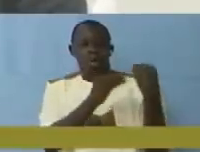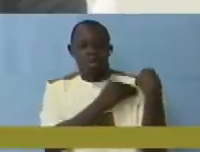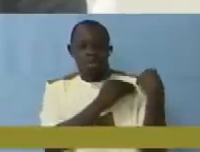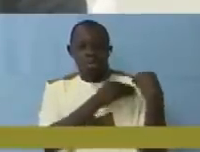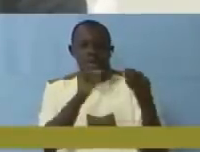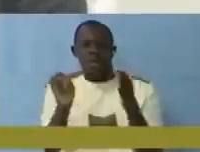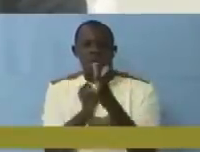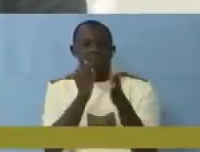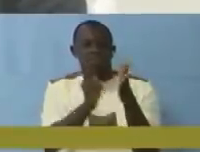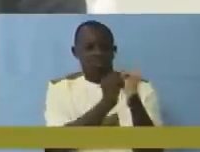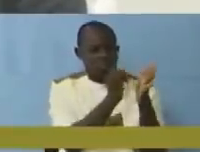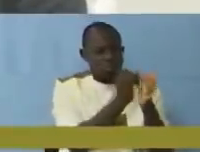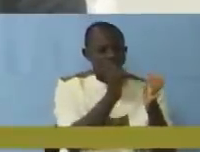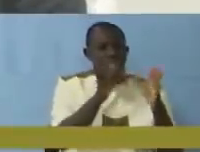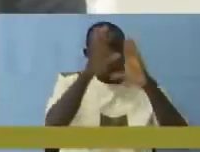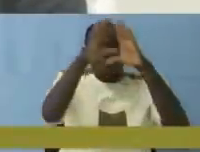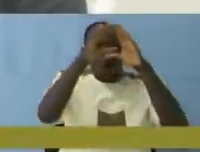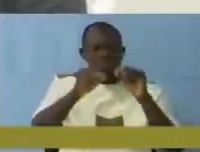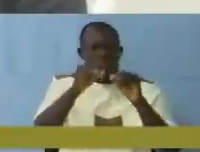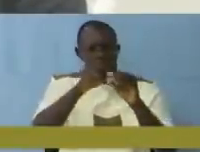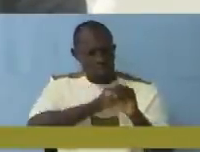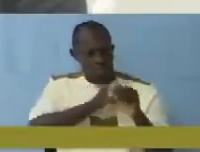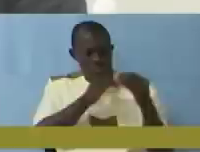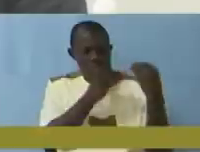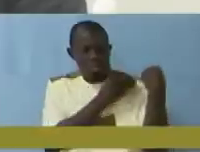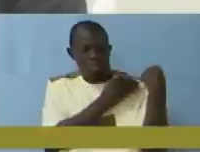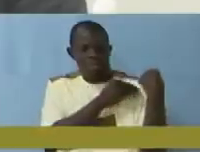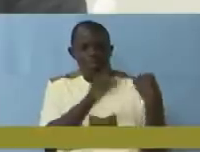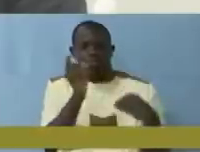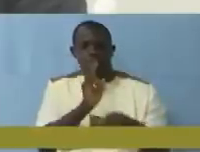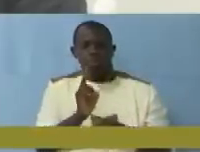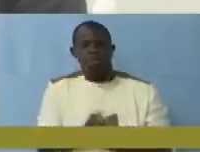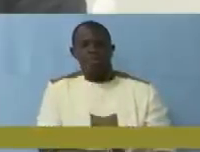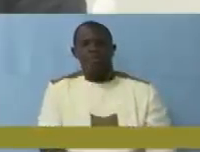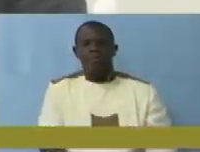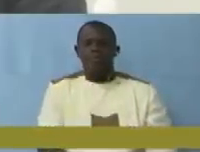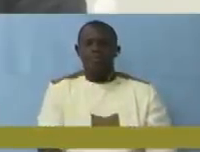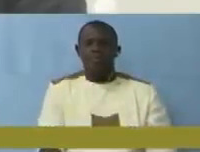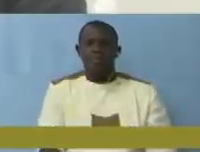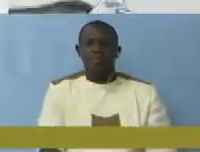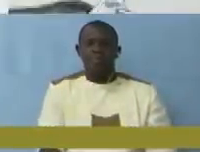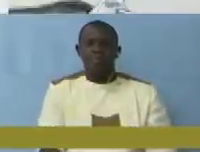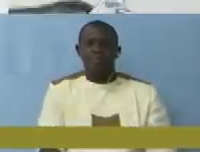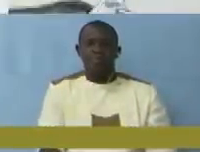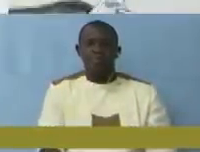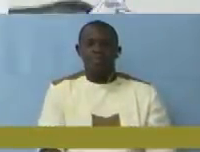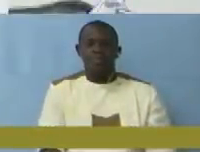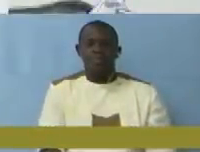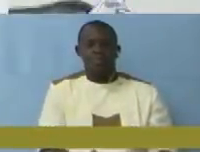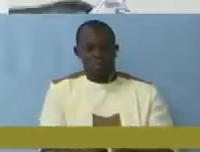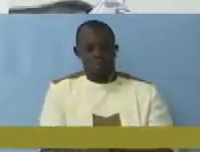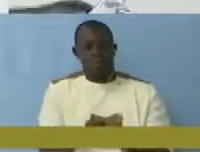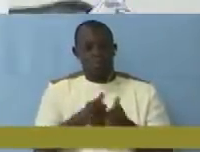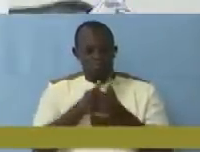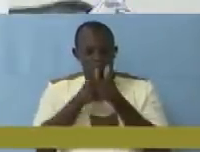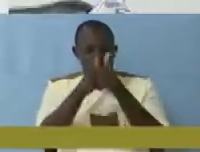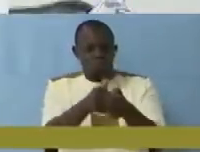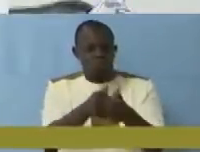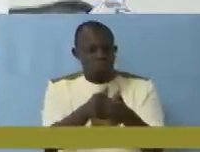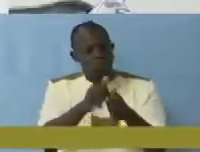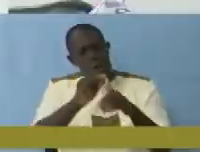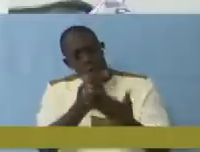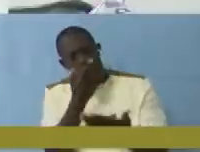menga ko nyin kisikisi muna mu itola lo tam kangoti ako nyin kon Following up or verification. kabula